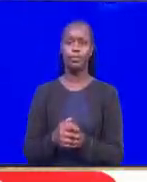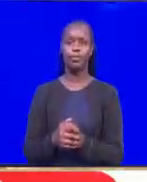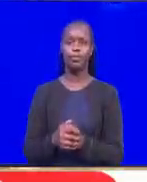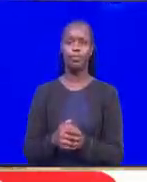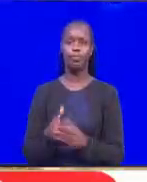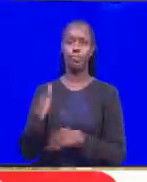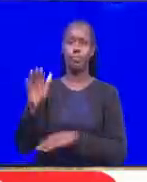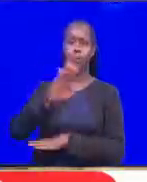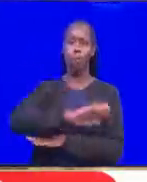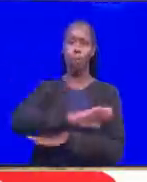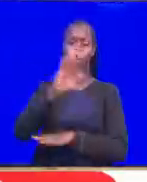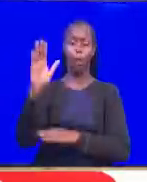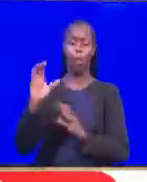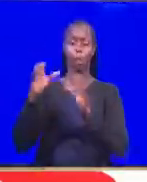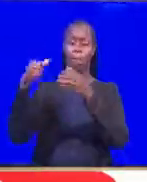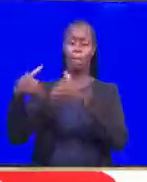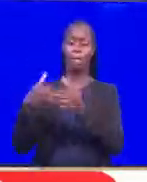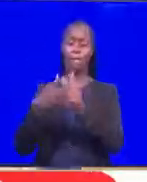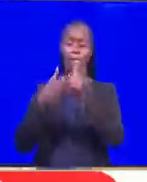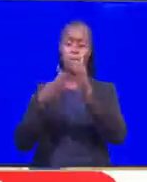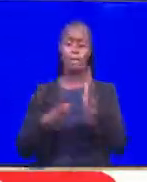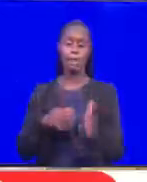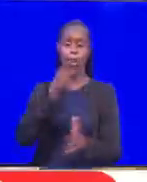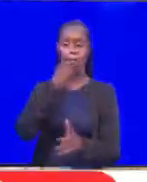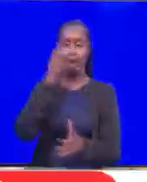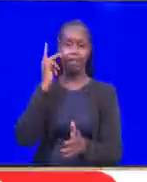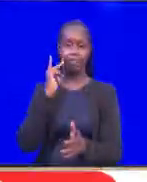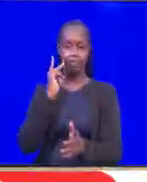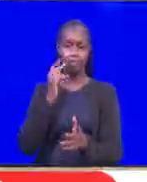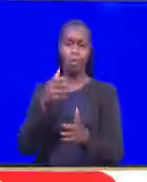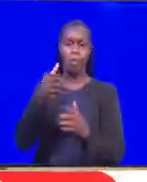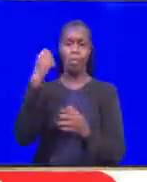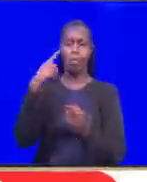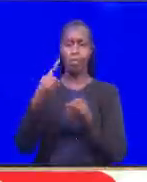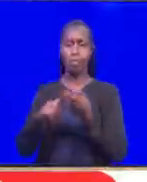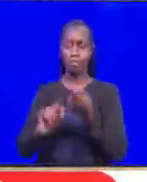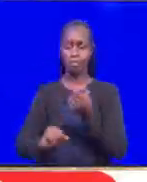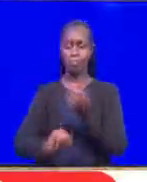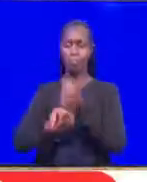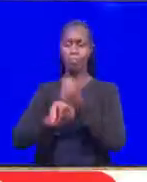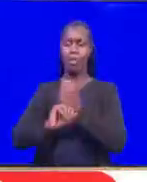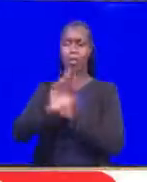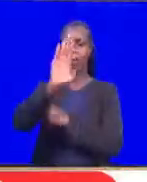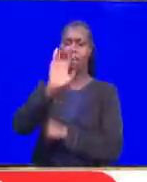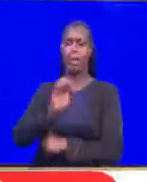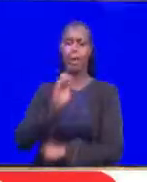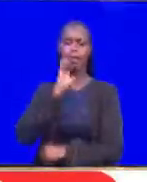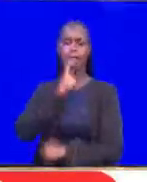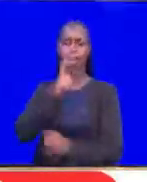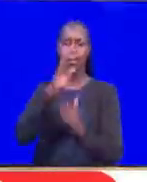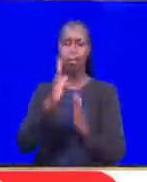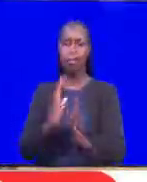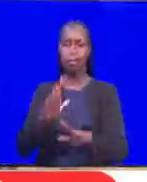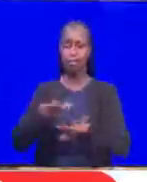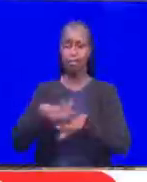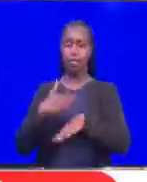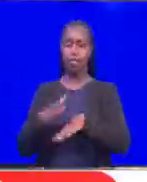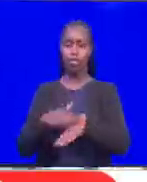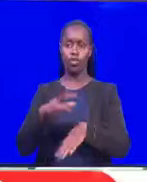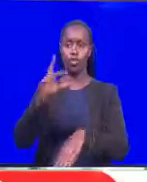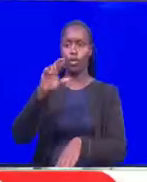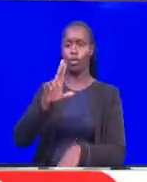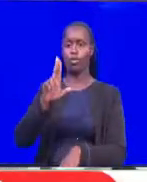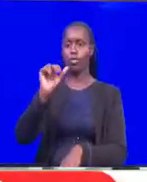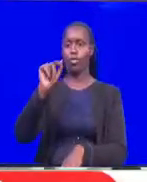Wiper Party leader Kalonzo Musyoka sought the blessings of the Kikuyu Council of Elders at their headquarters in Ruaka, Kiambu